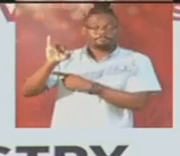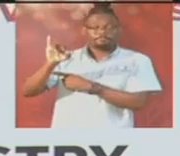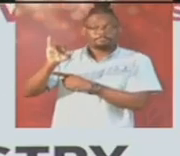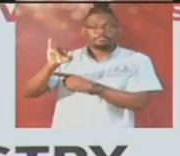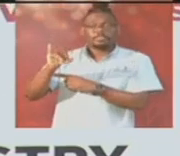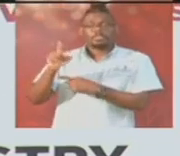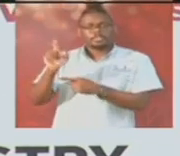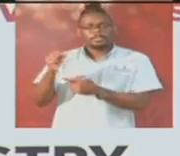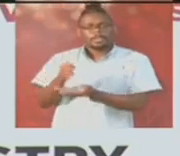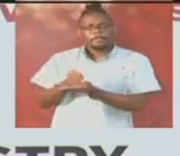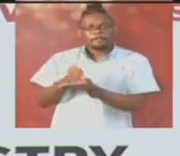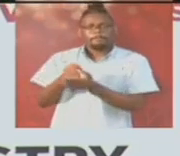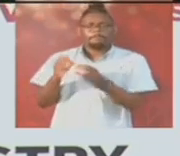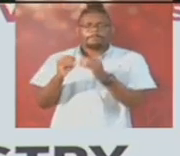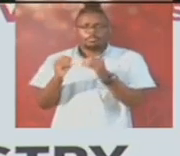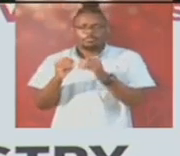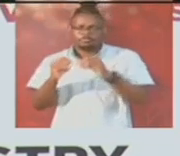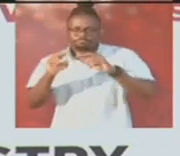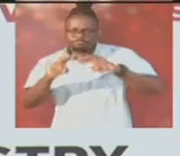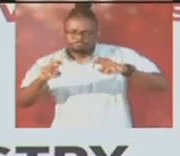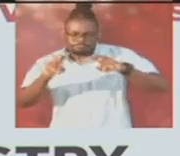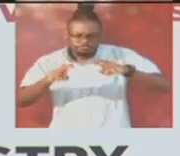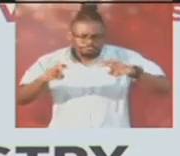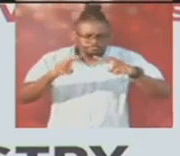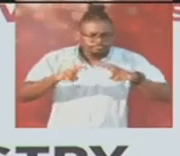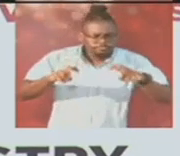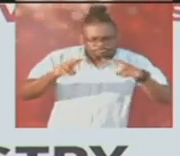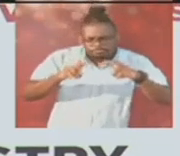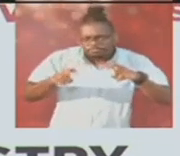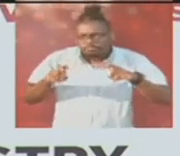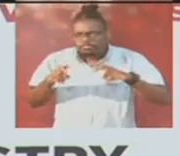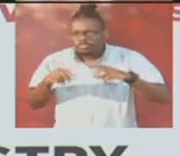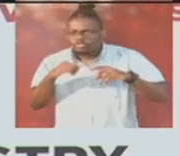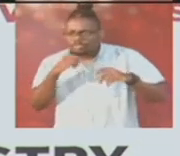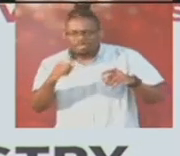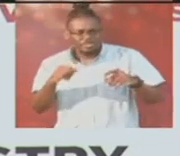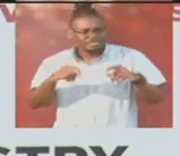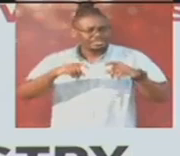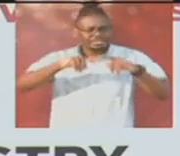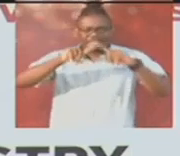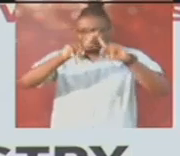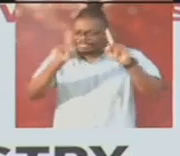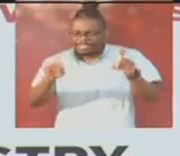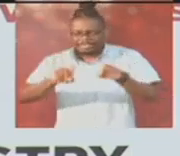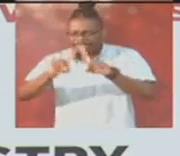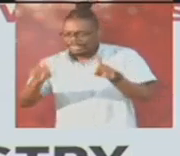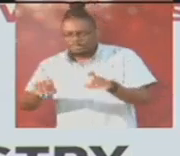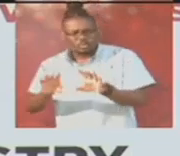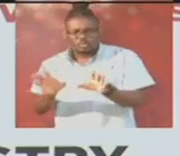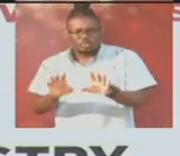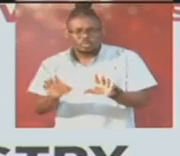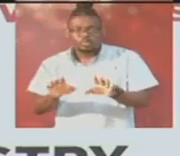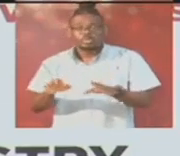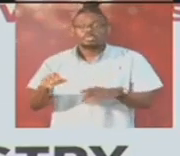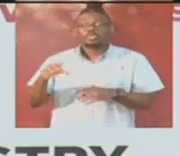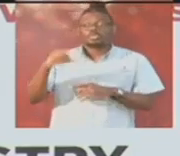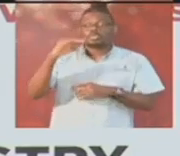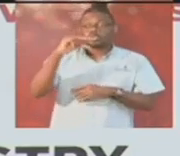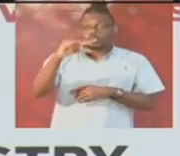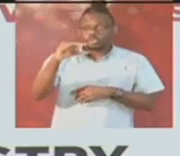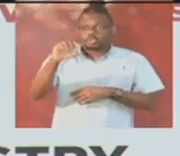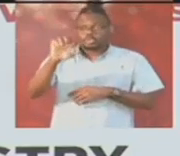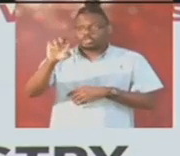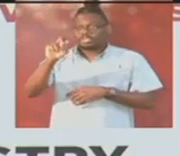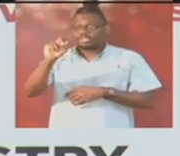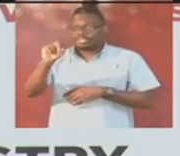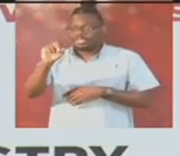their genomic sequencing. It's not testing, it's genomic sequencing, and it's a